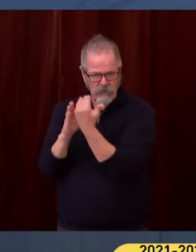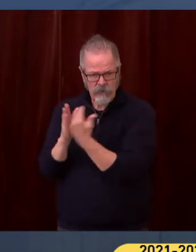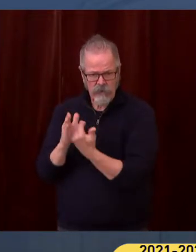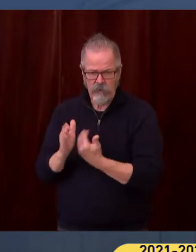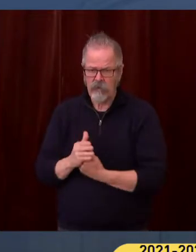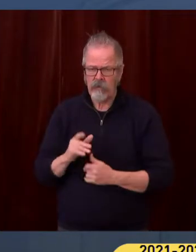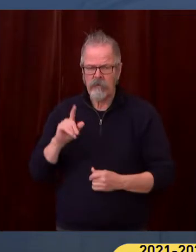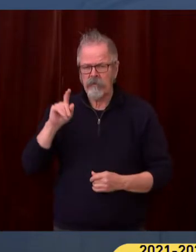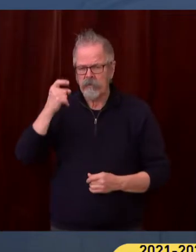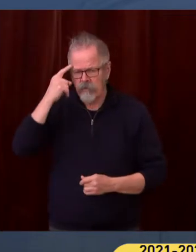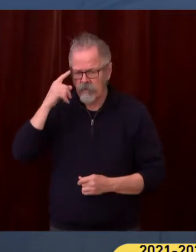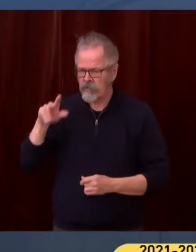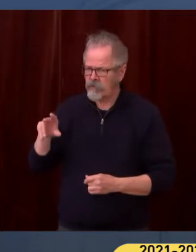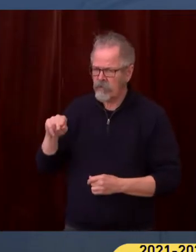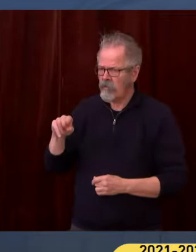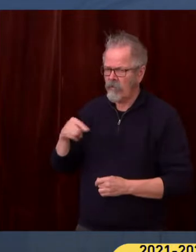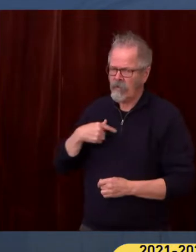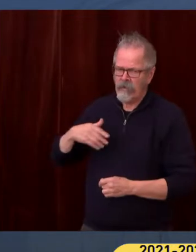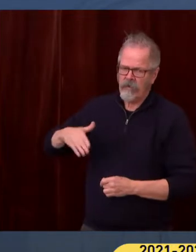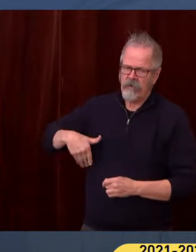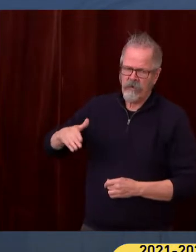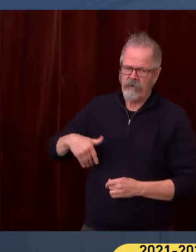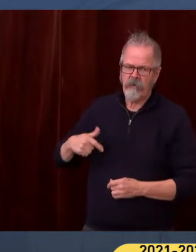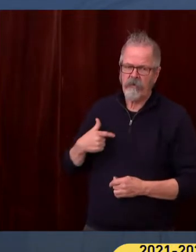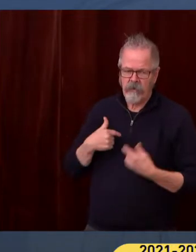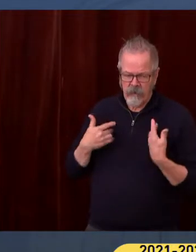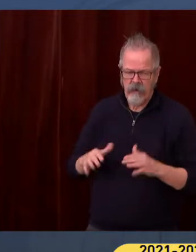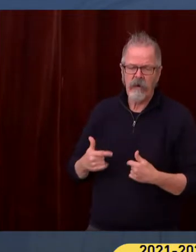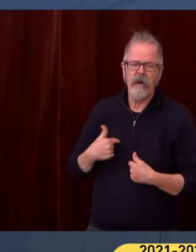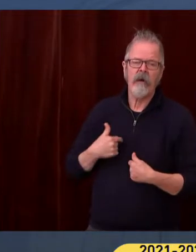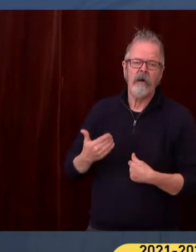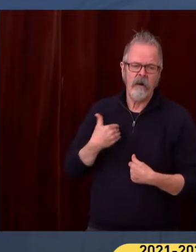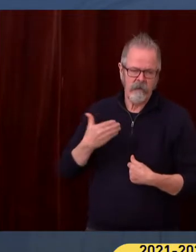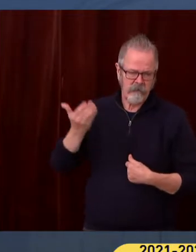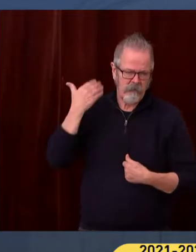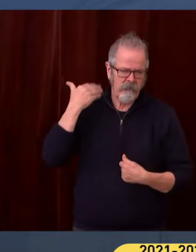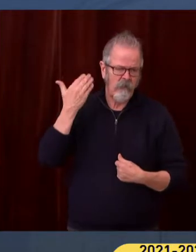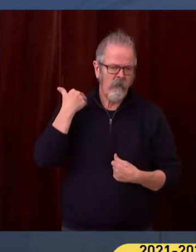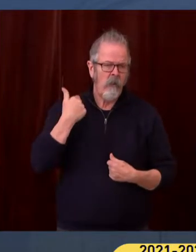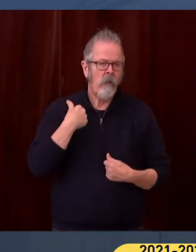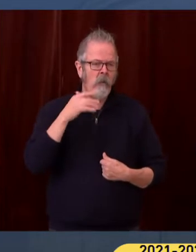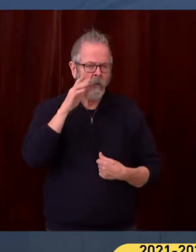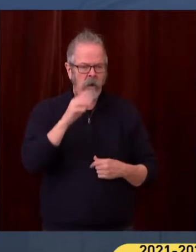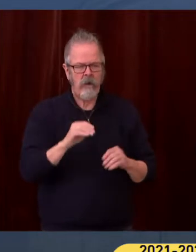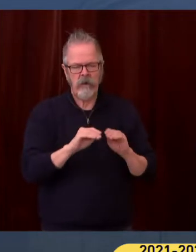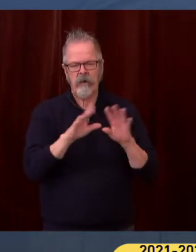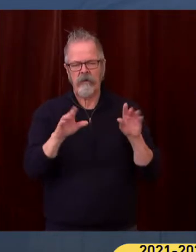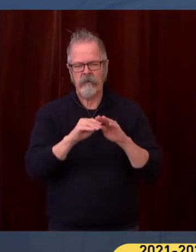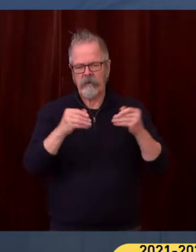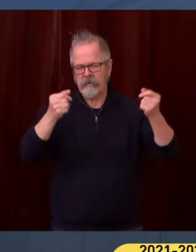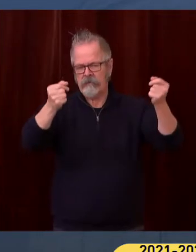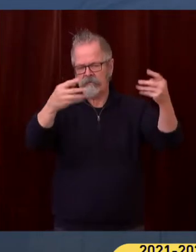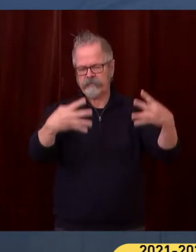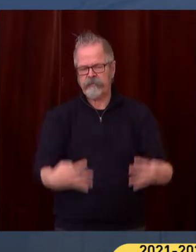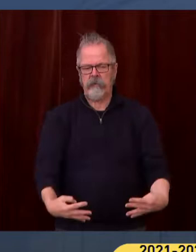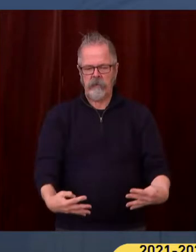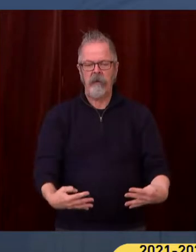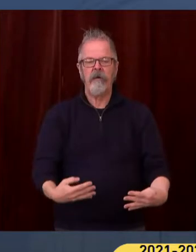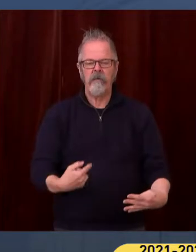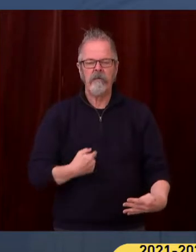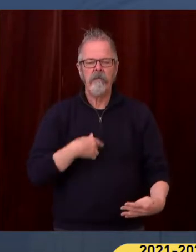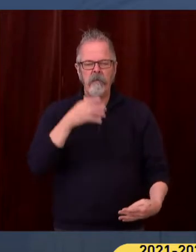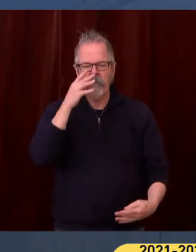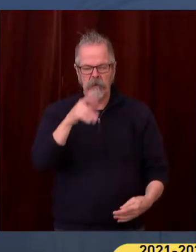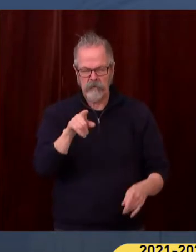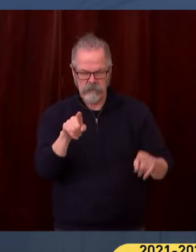description of those, and we're happy to do that when we have that. I may note that we will also design this in a way that will